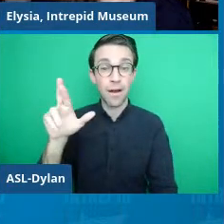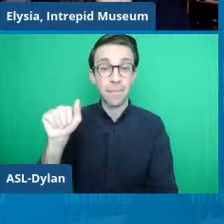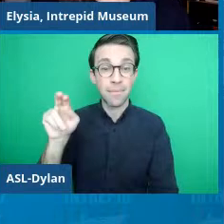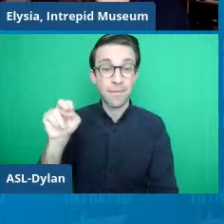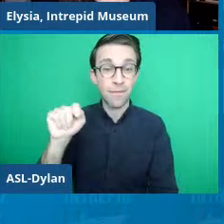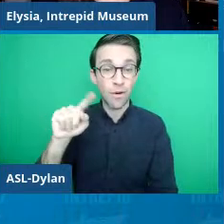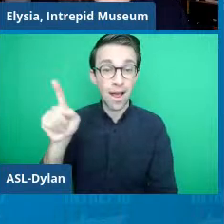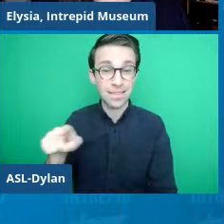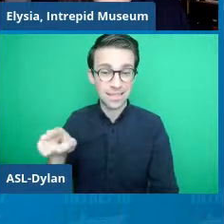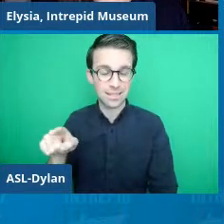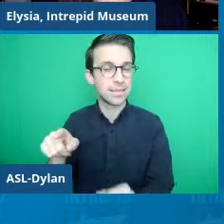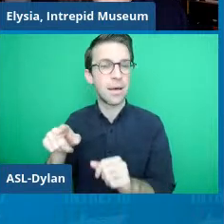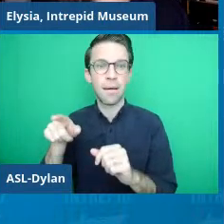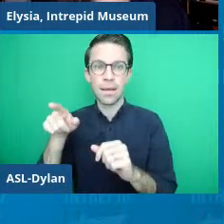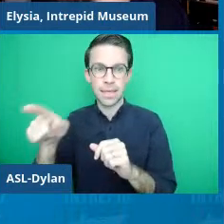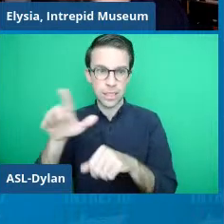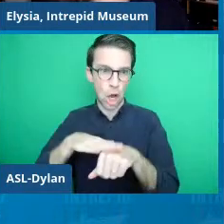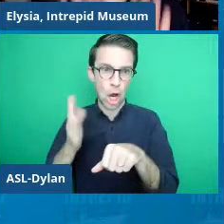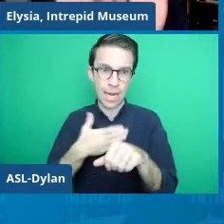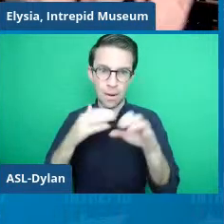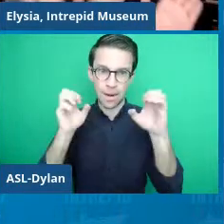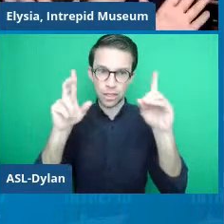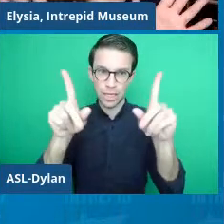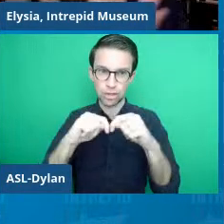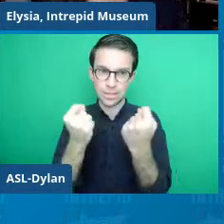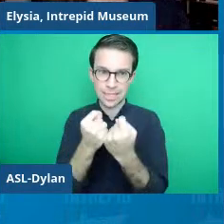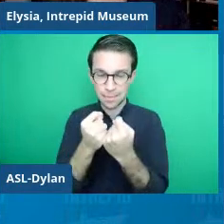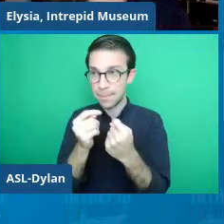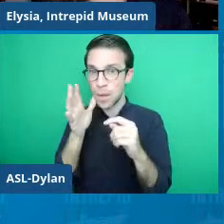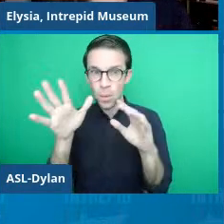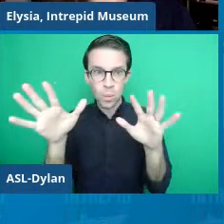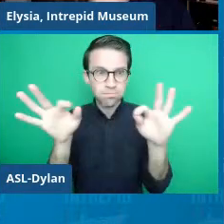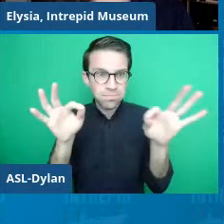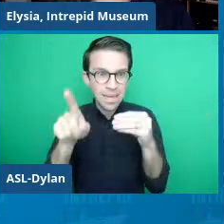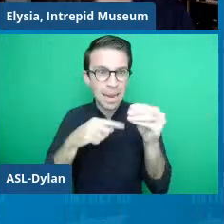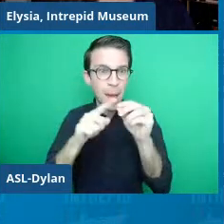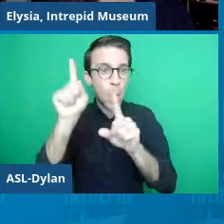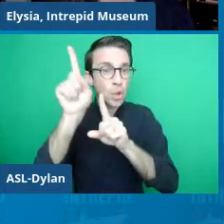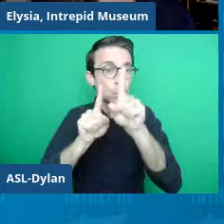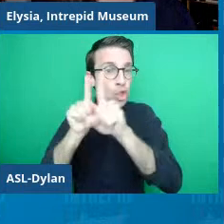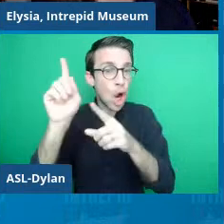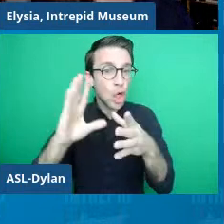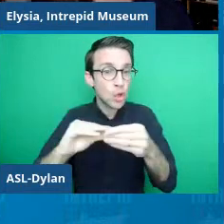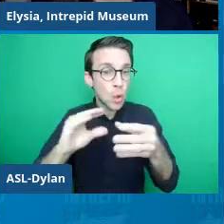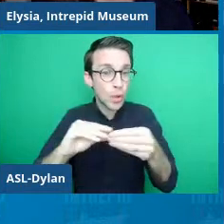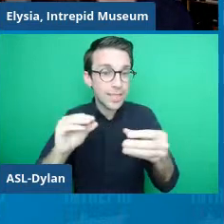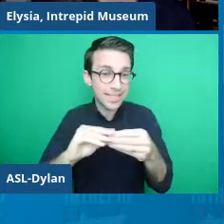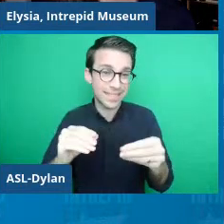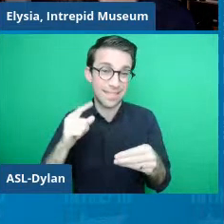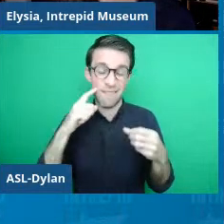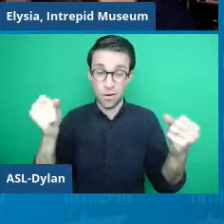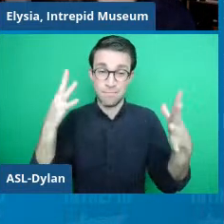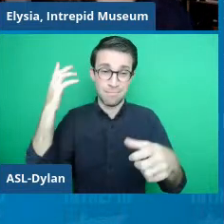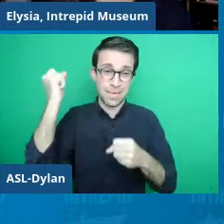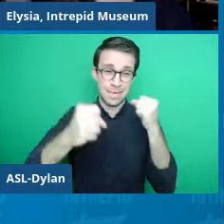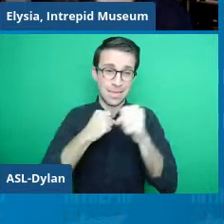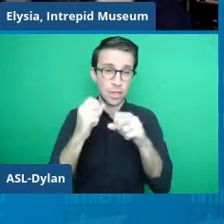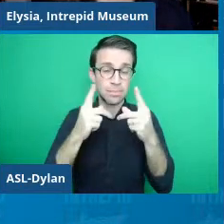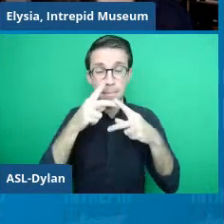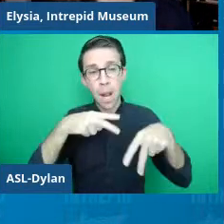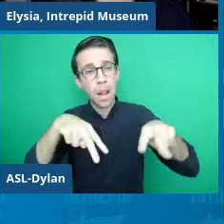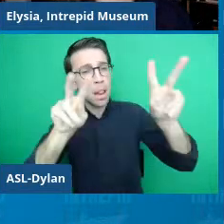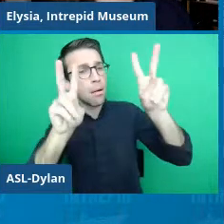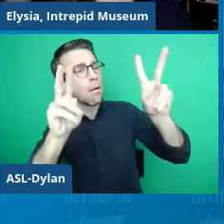amazing Intrepid Education team, all about star stories. So for millennia, people have gazed at the night sky and